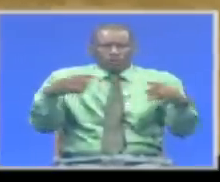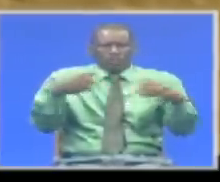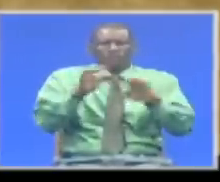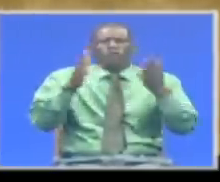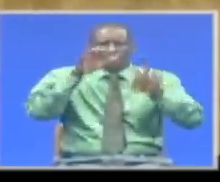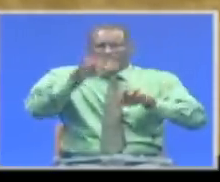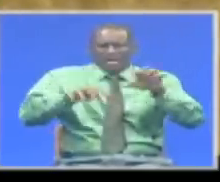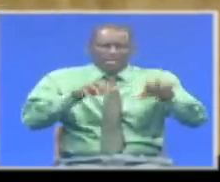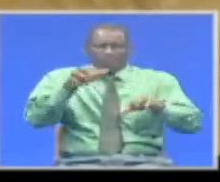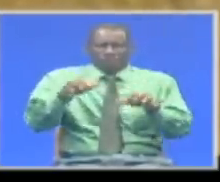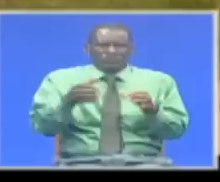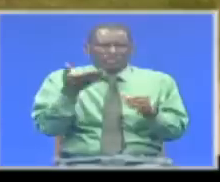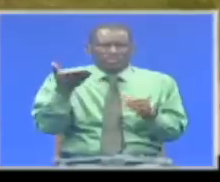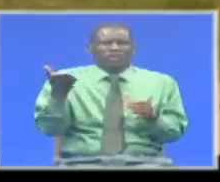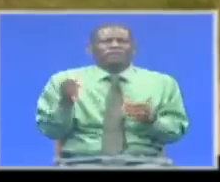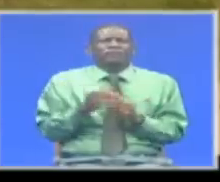wildlife.